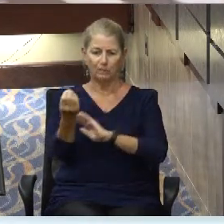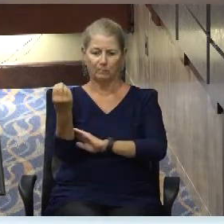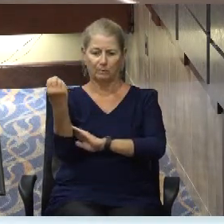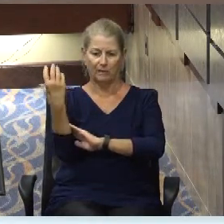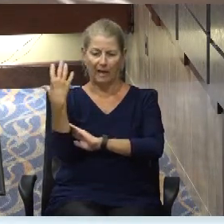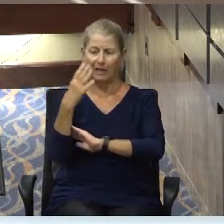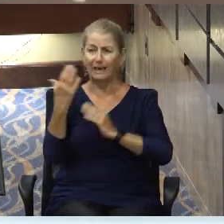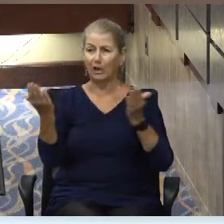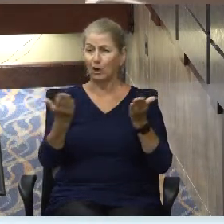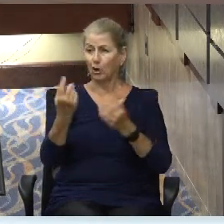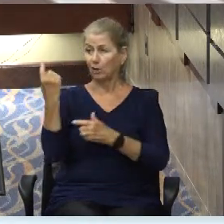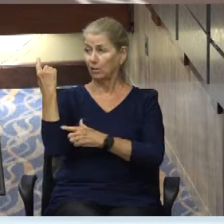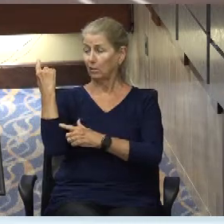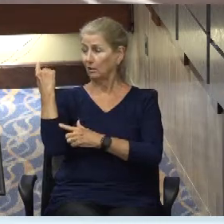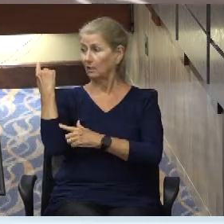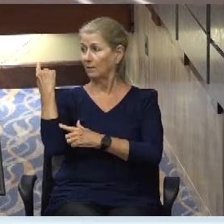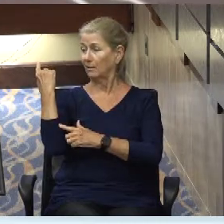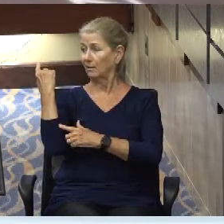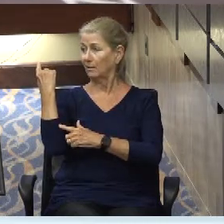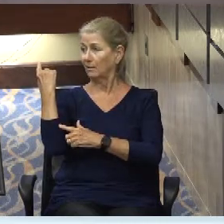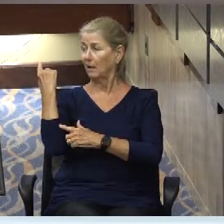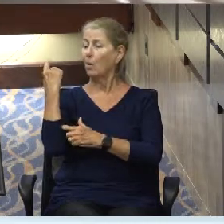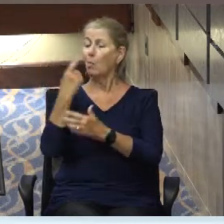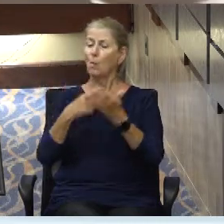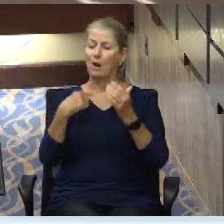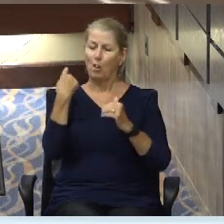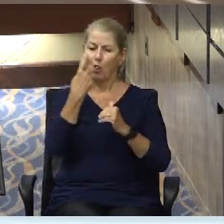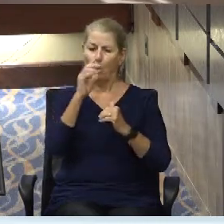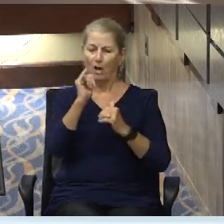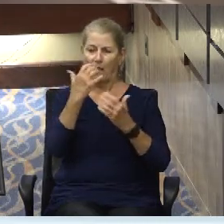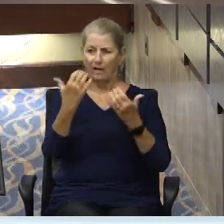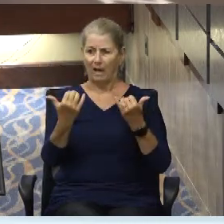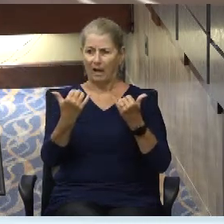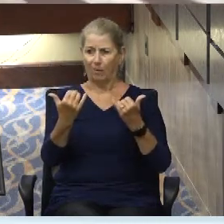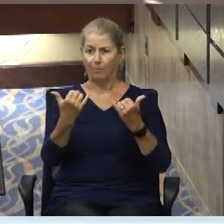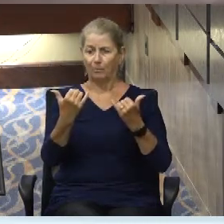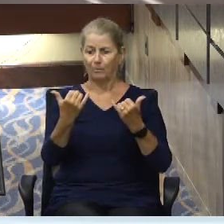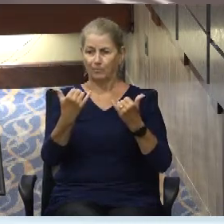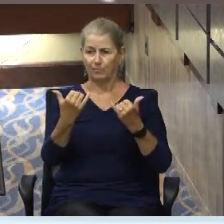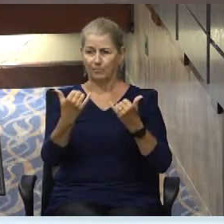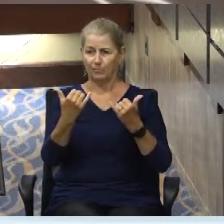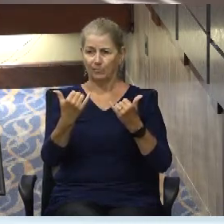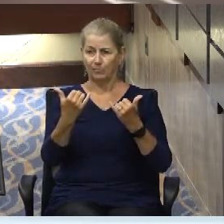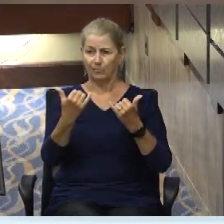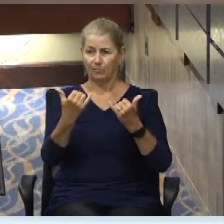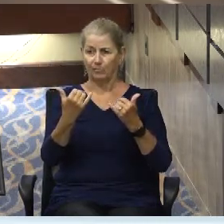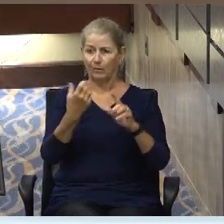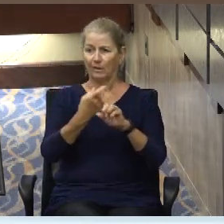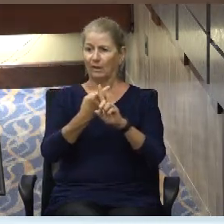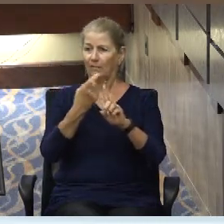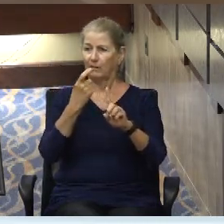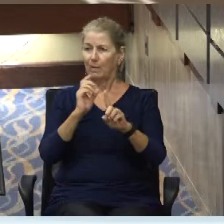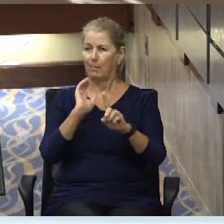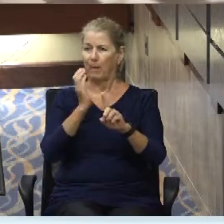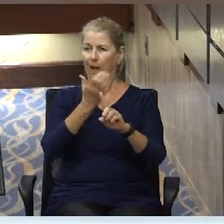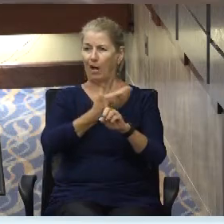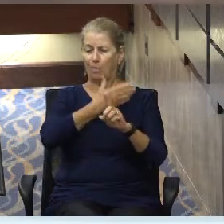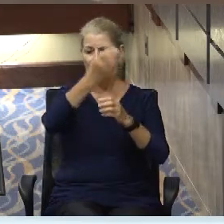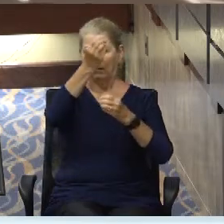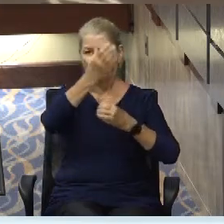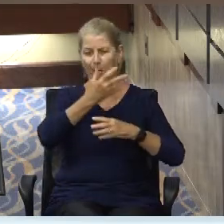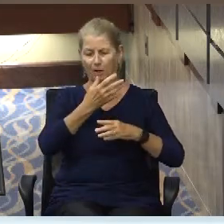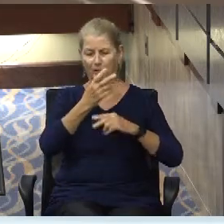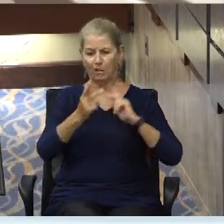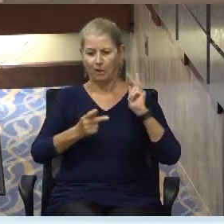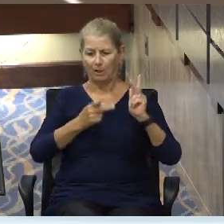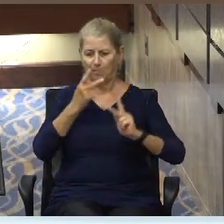and here is what it looks like now, courtesy of our information people.